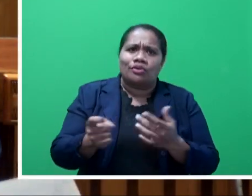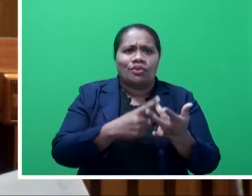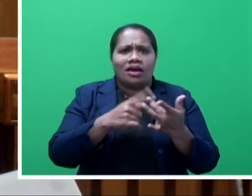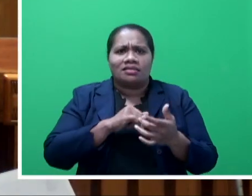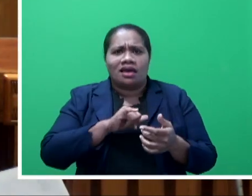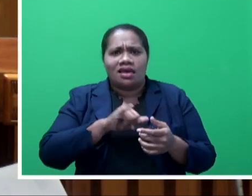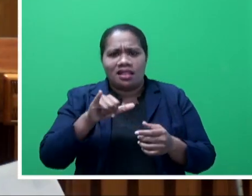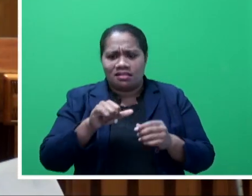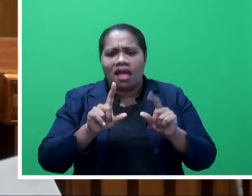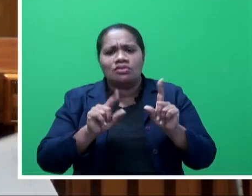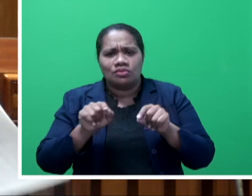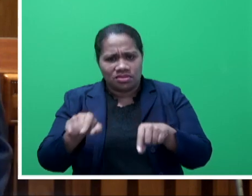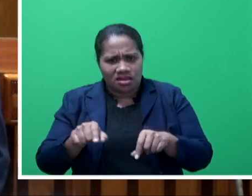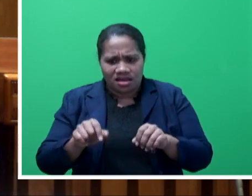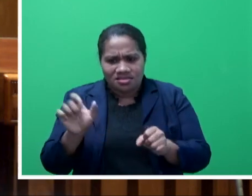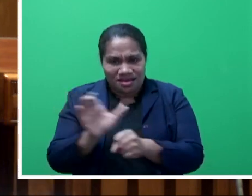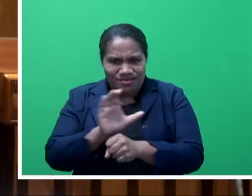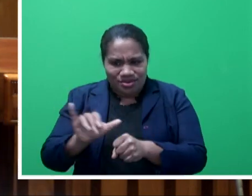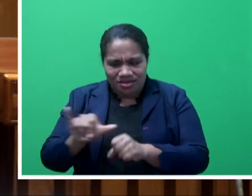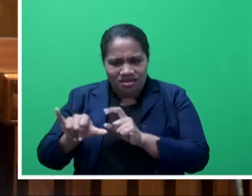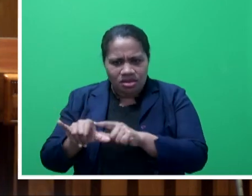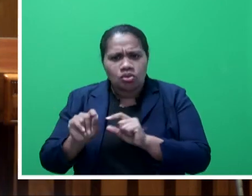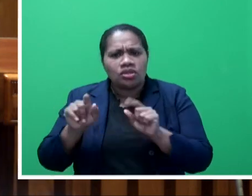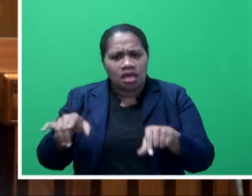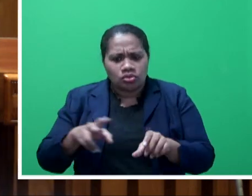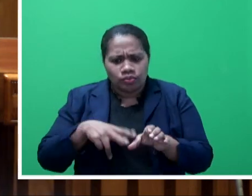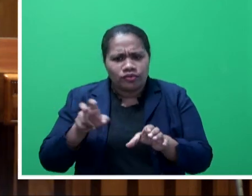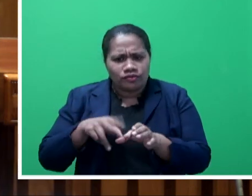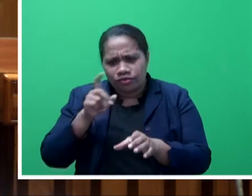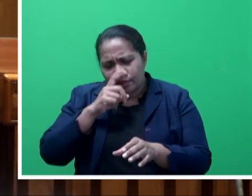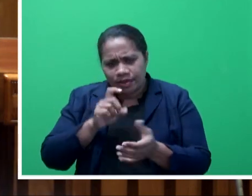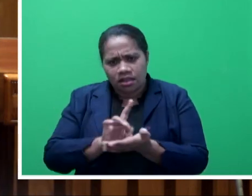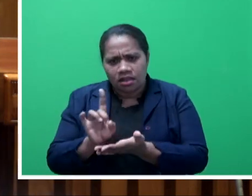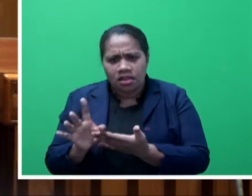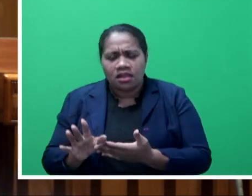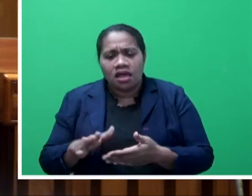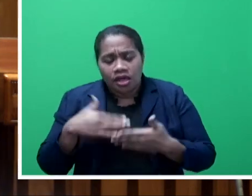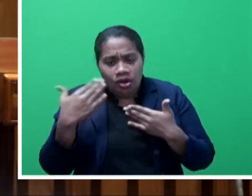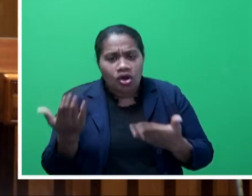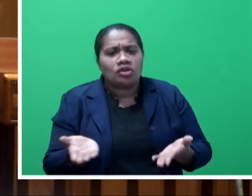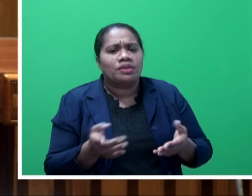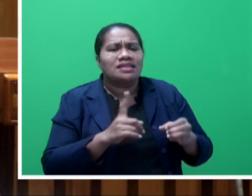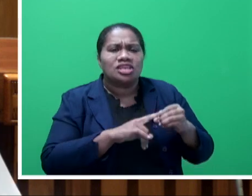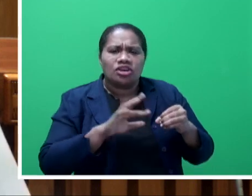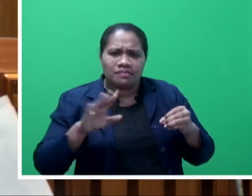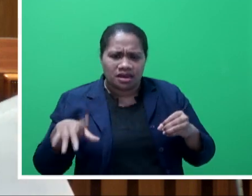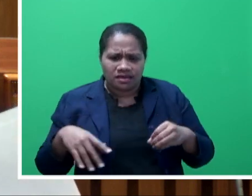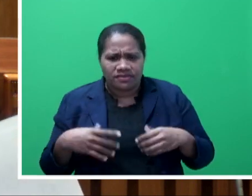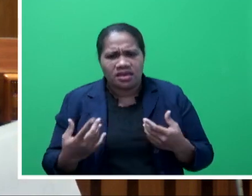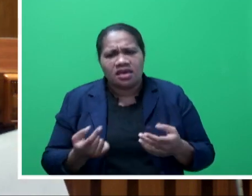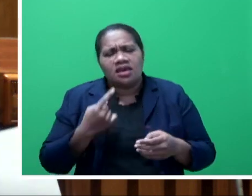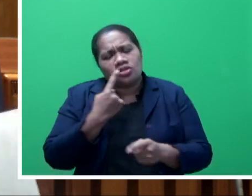done that. And Honourable Gyunim Barabi actually got caught out. When she read about this wonderful, epilogue